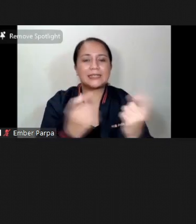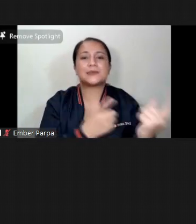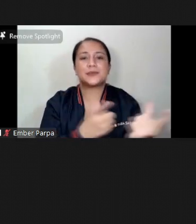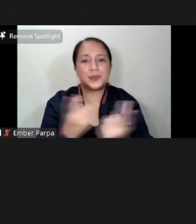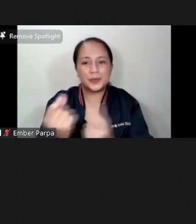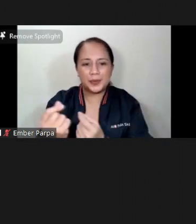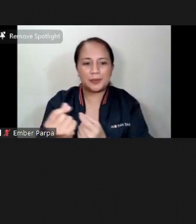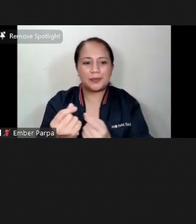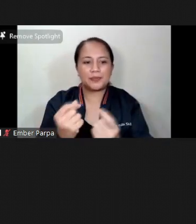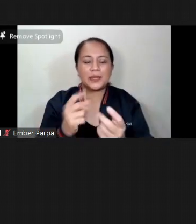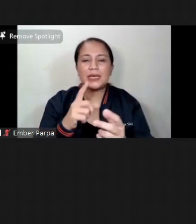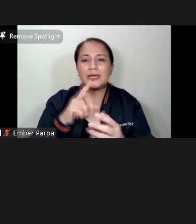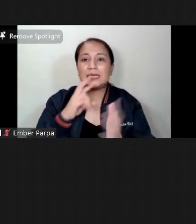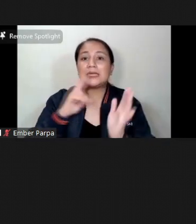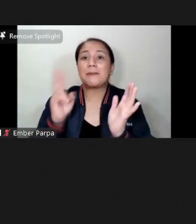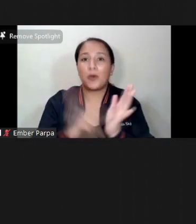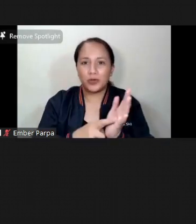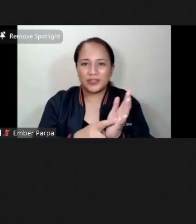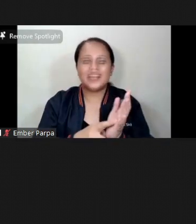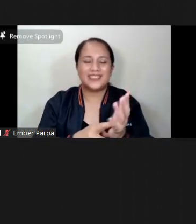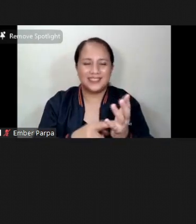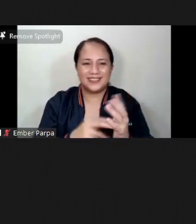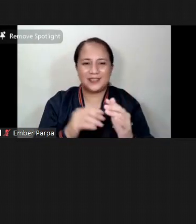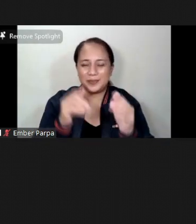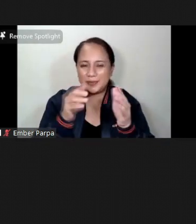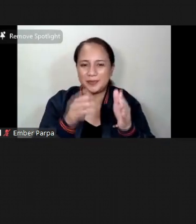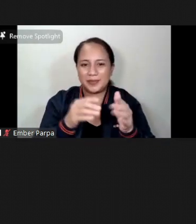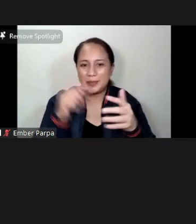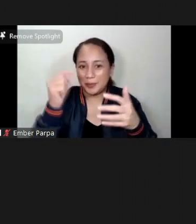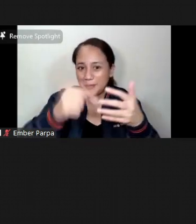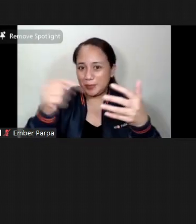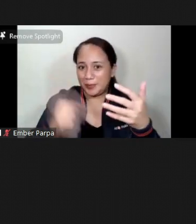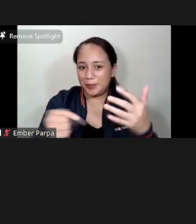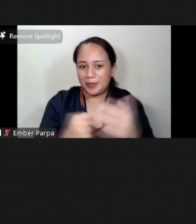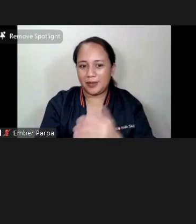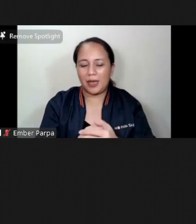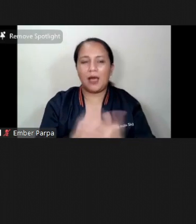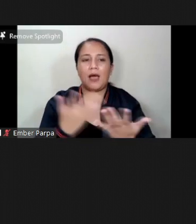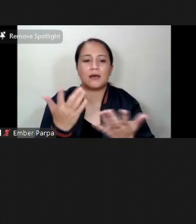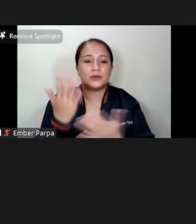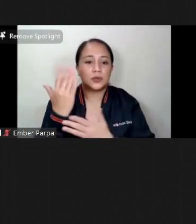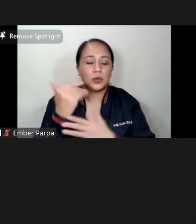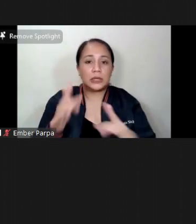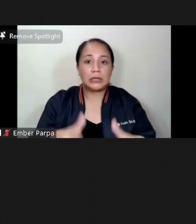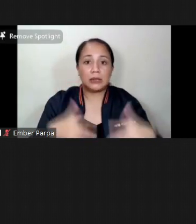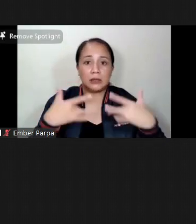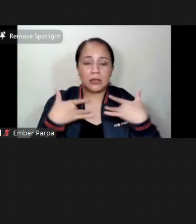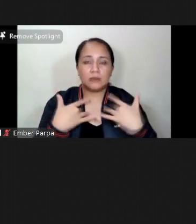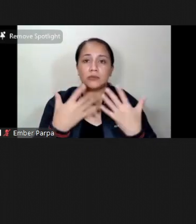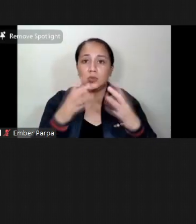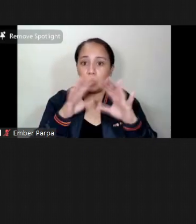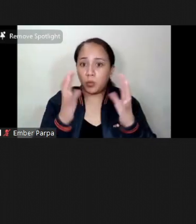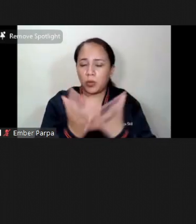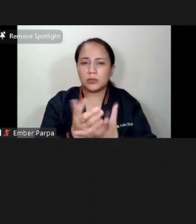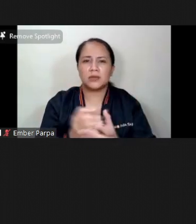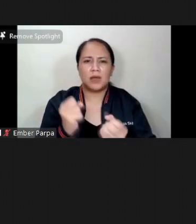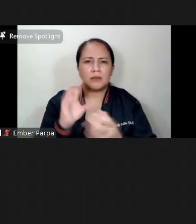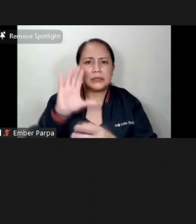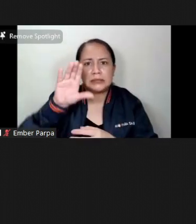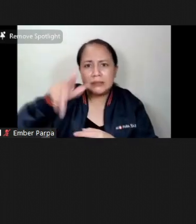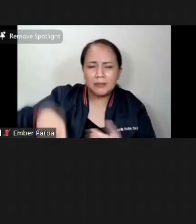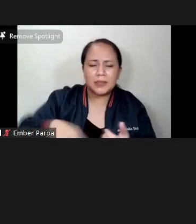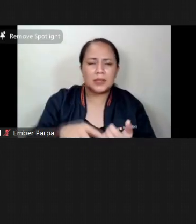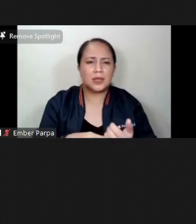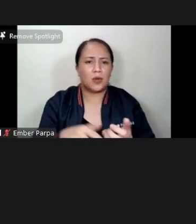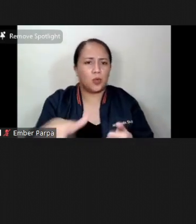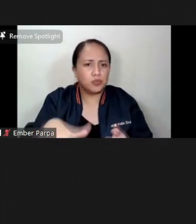implementing reporting mechanisms. Considering na we live in a world with cell phones, telephones, the internet,